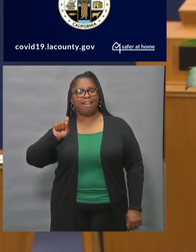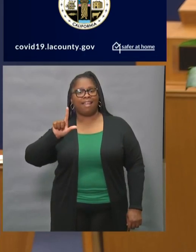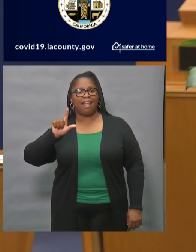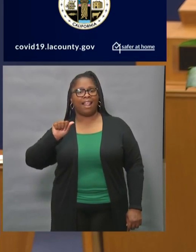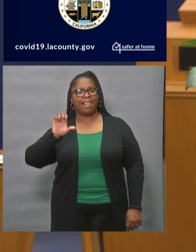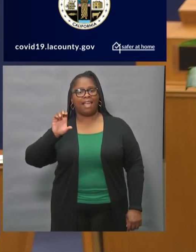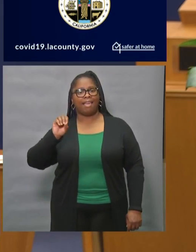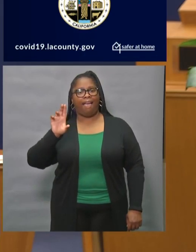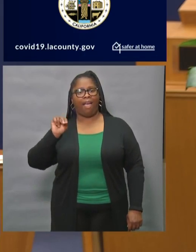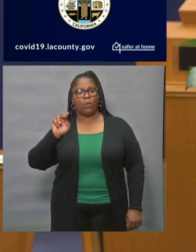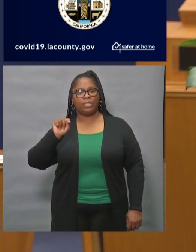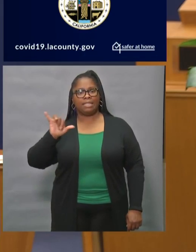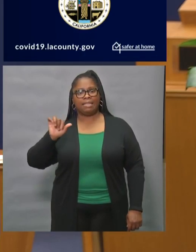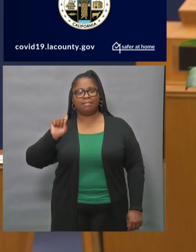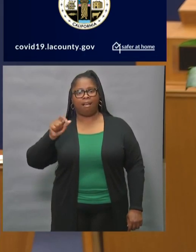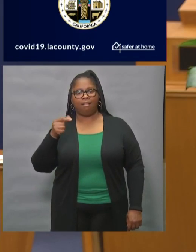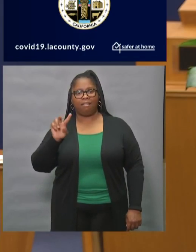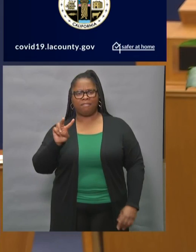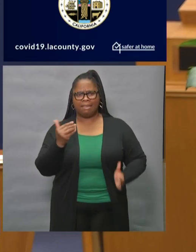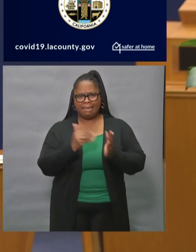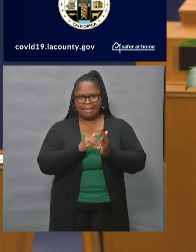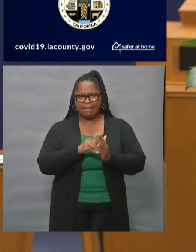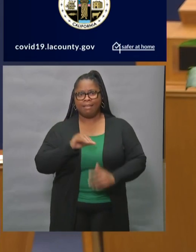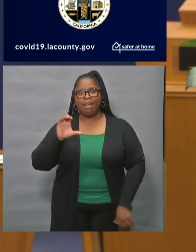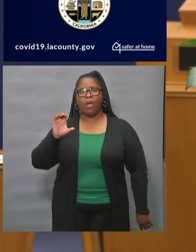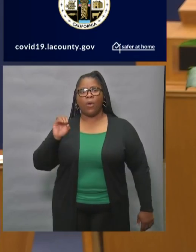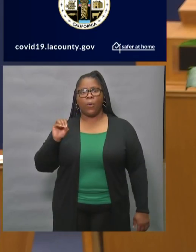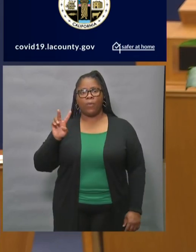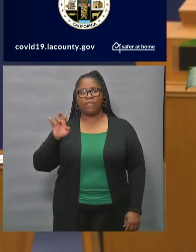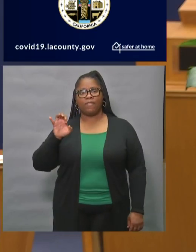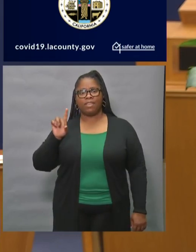covid19.lacounty.gov to learn more. Again,